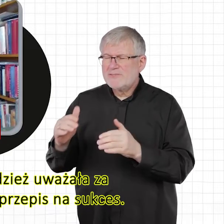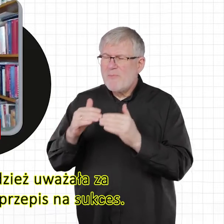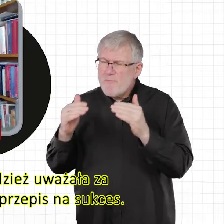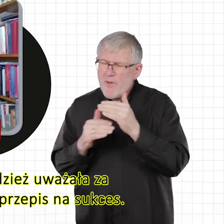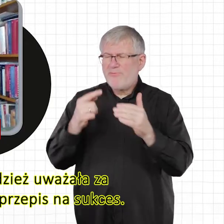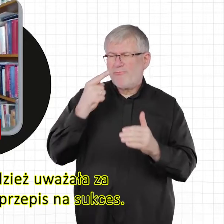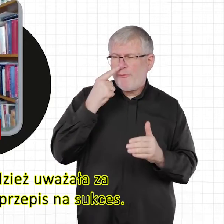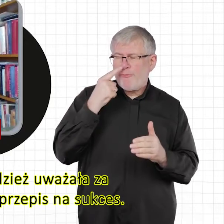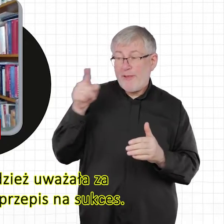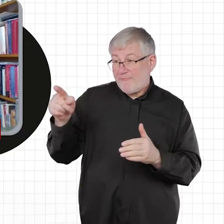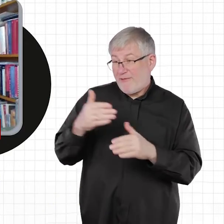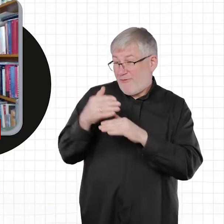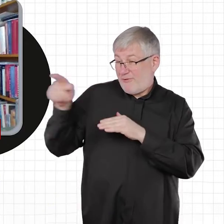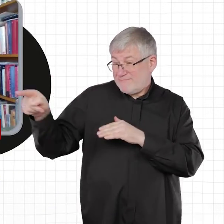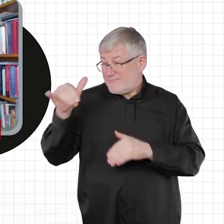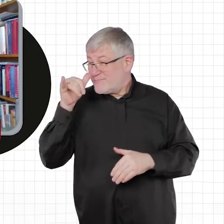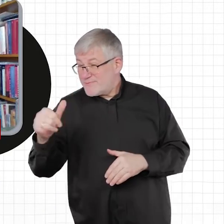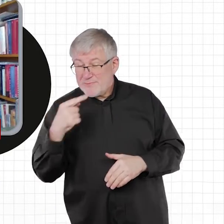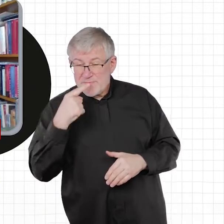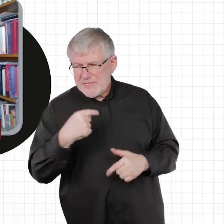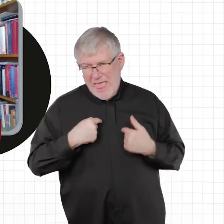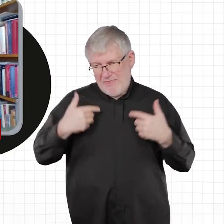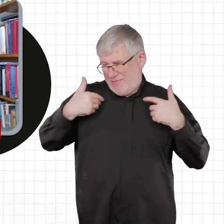Very smart. Yeah.